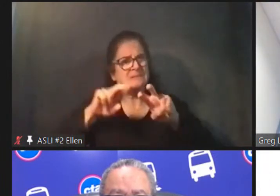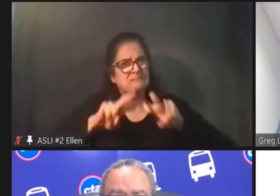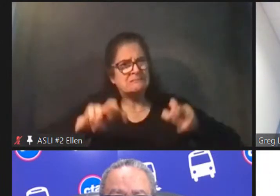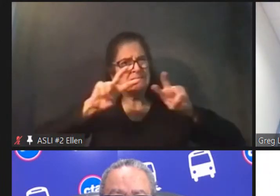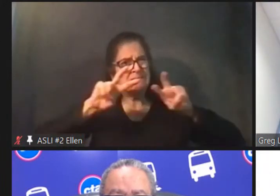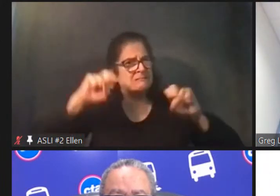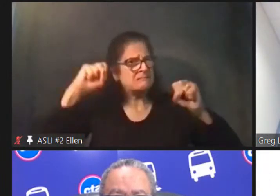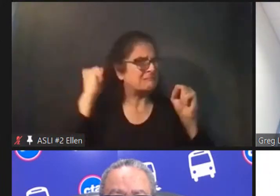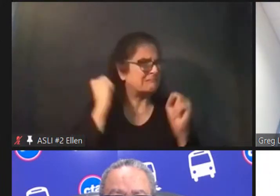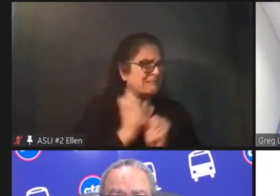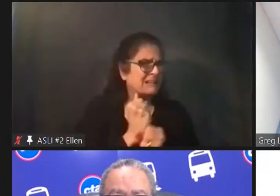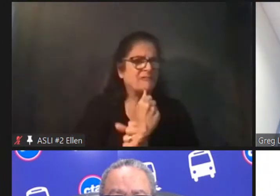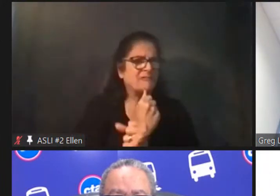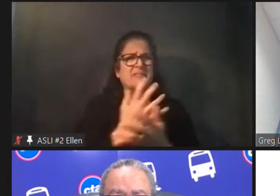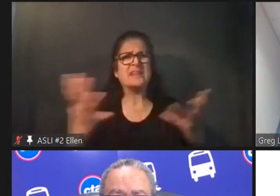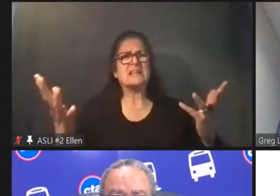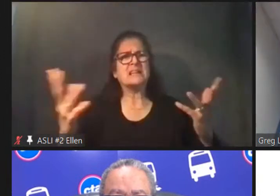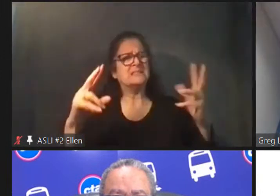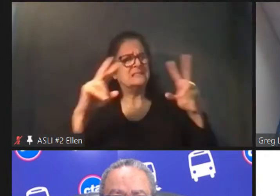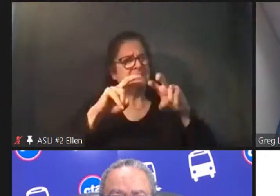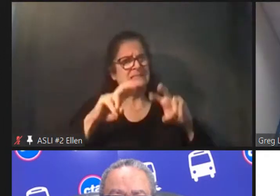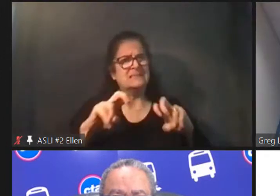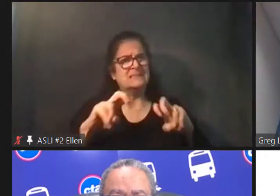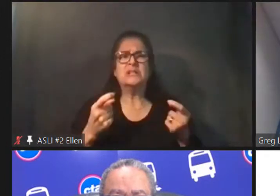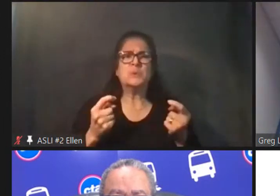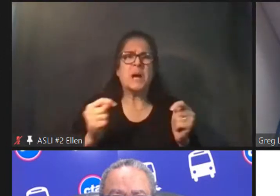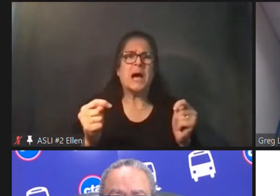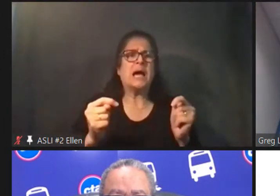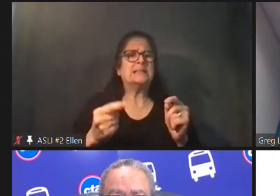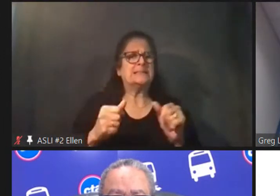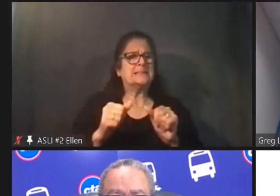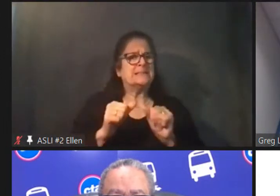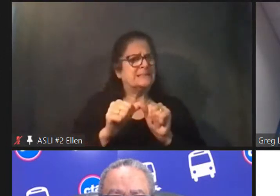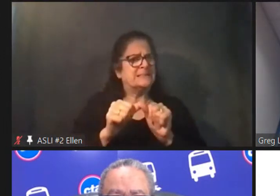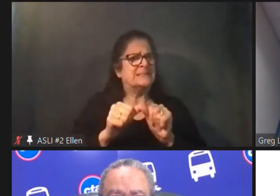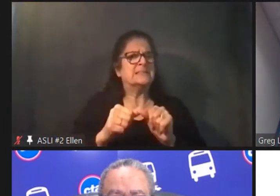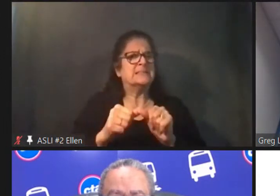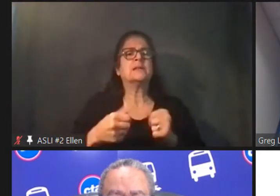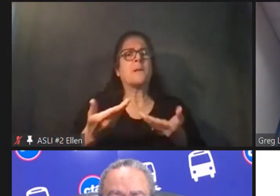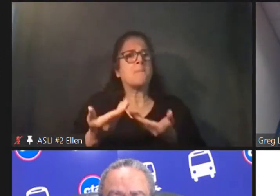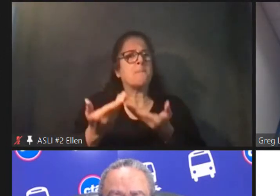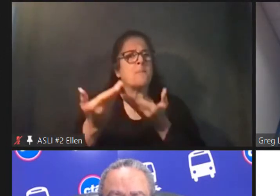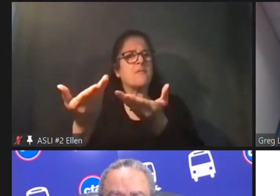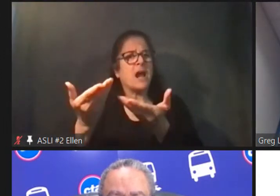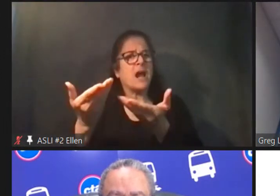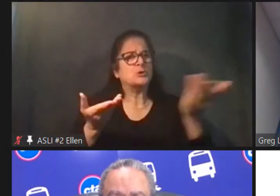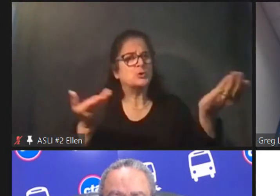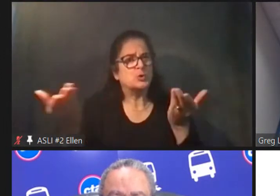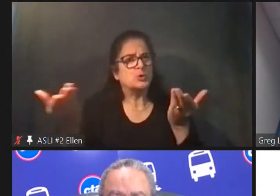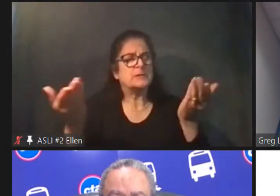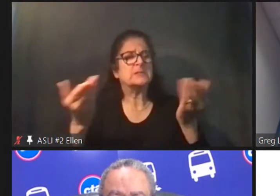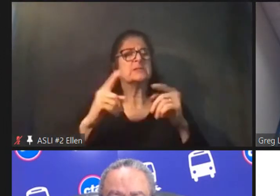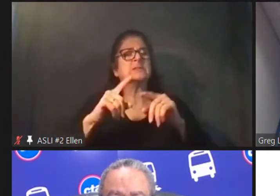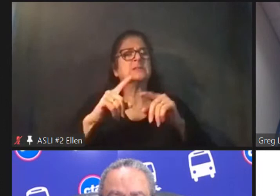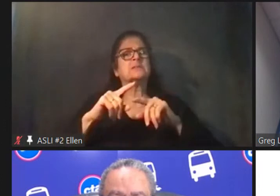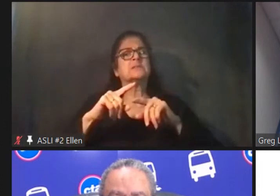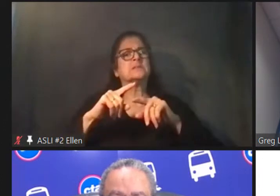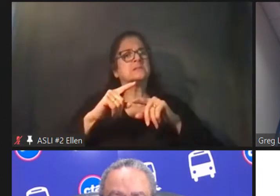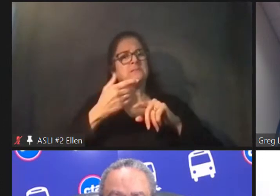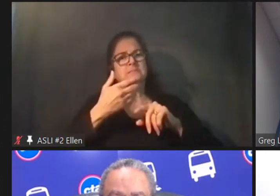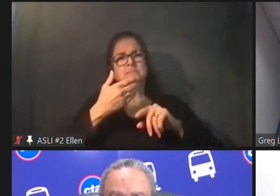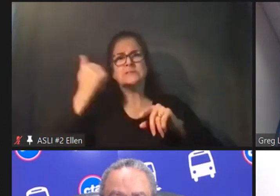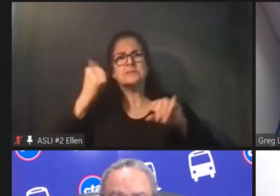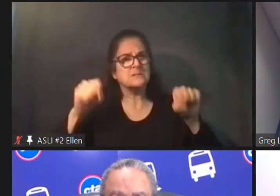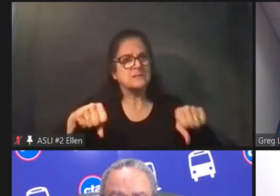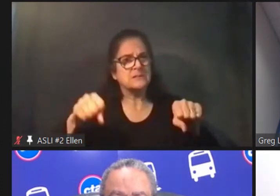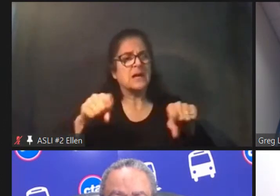It had to keep providing as much service as possible while providing the healthiest and most comfortable environment